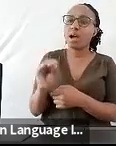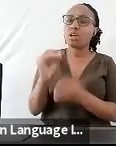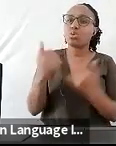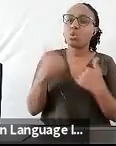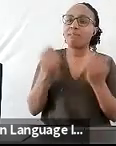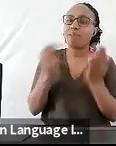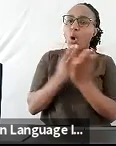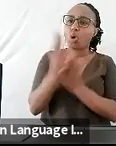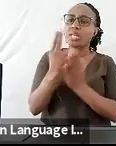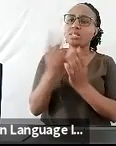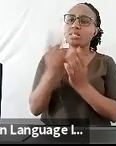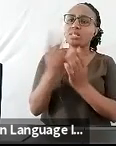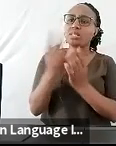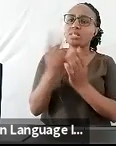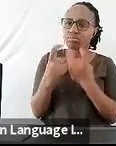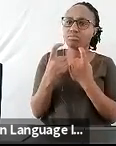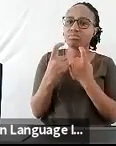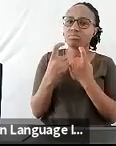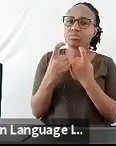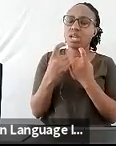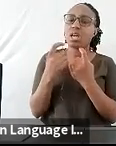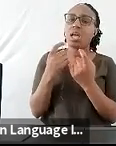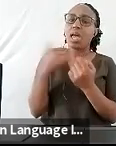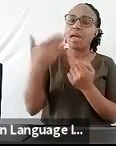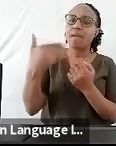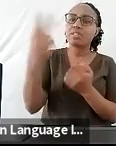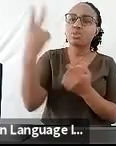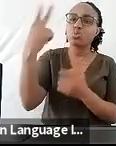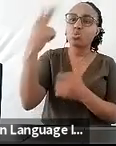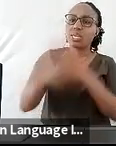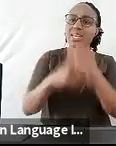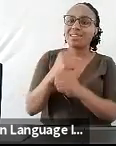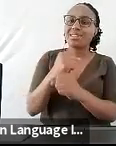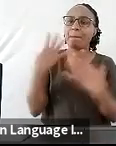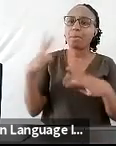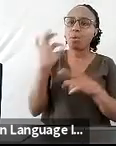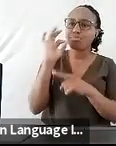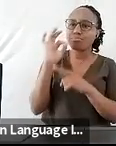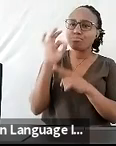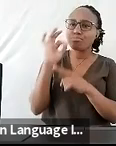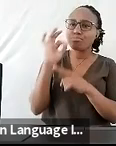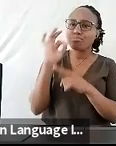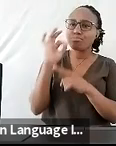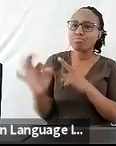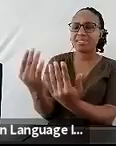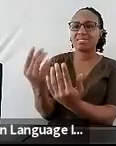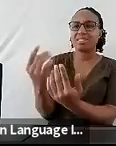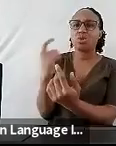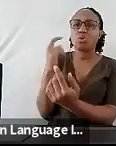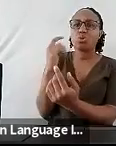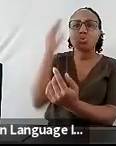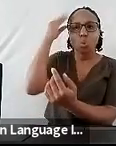know, someone is burning Somali shops, Ethiopian shops. Like, I wanted us to have an honest reckoning with